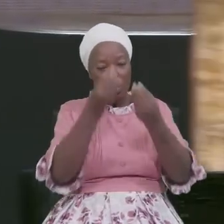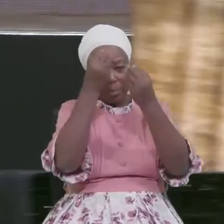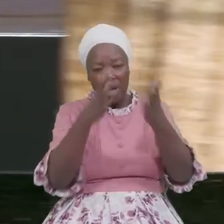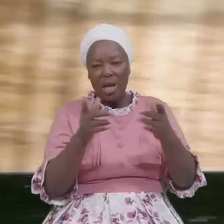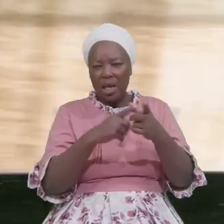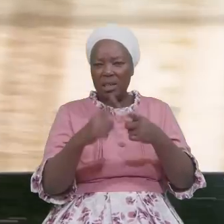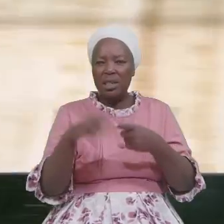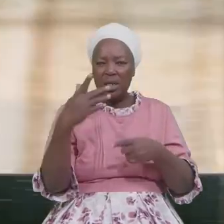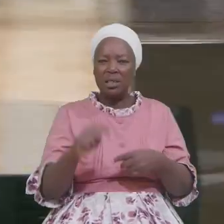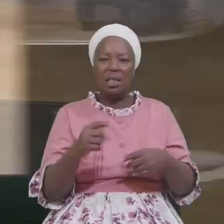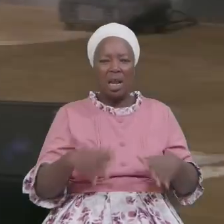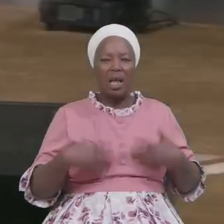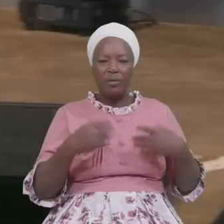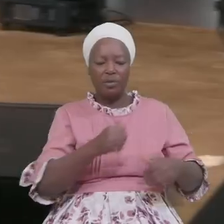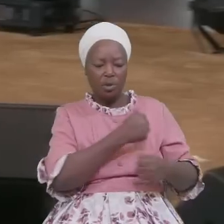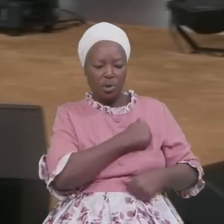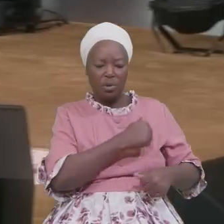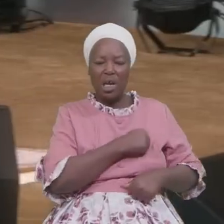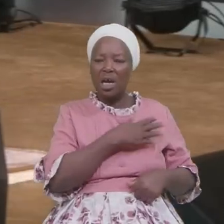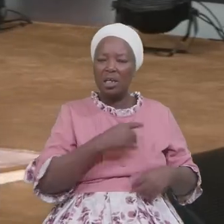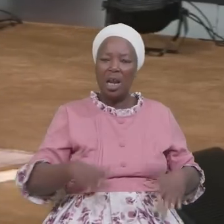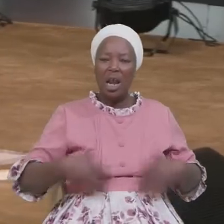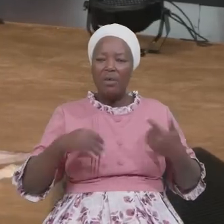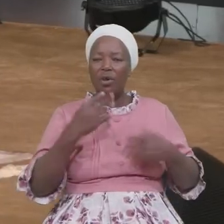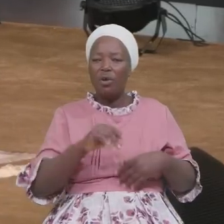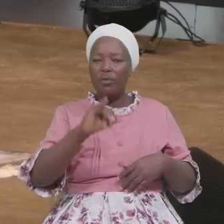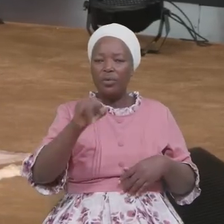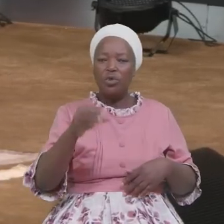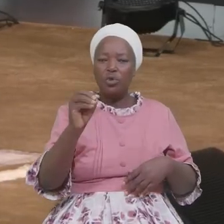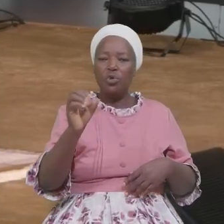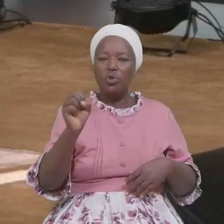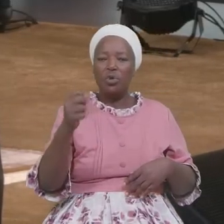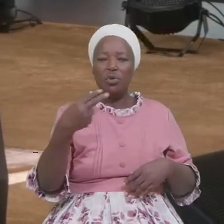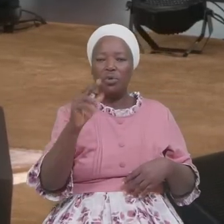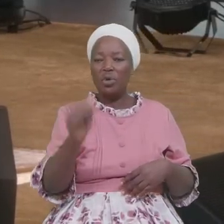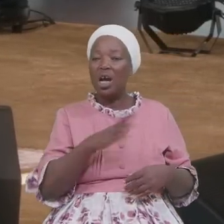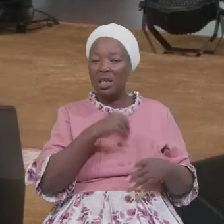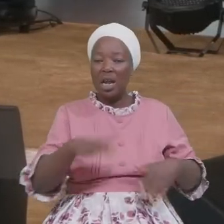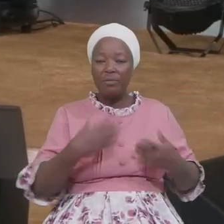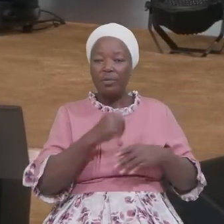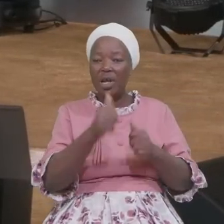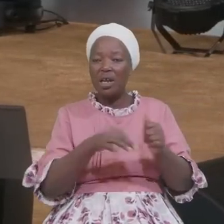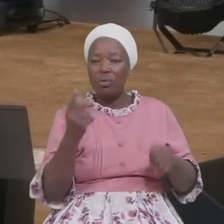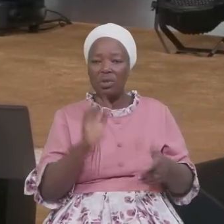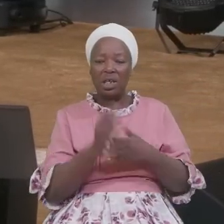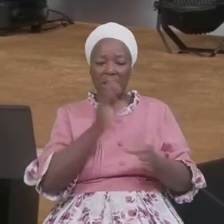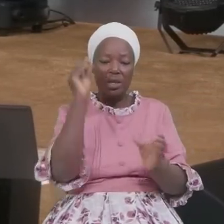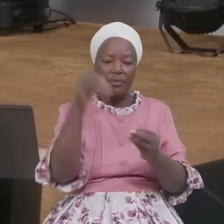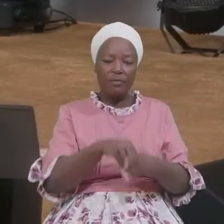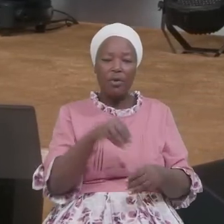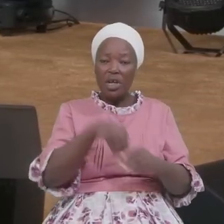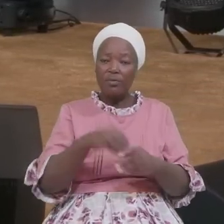the life of the soldier, the life of Joshua, and the life of anyone involved in the battle of the